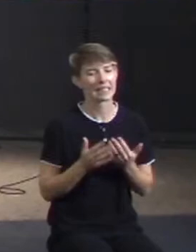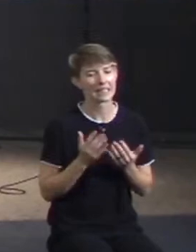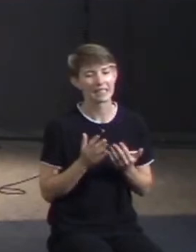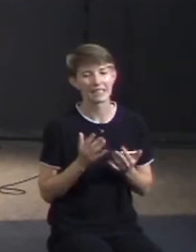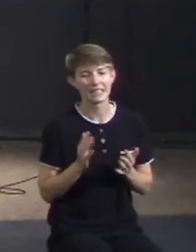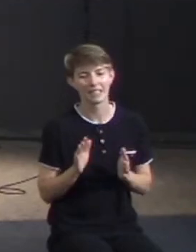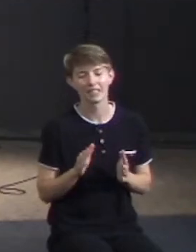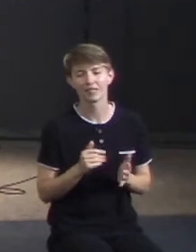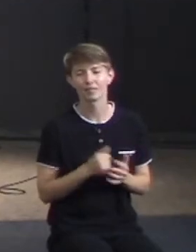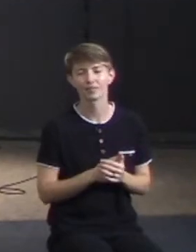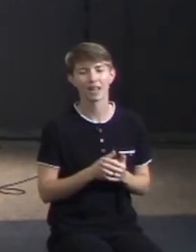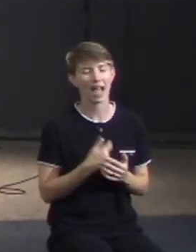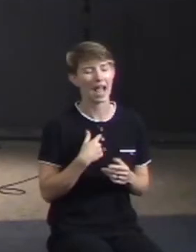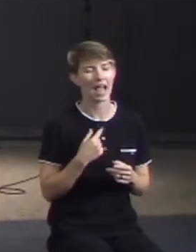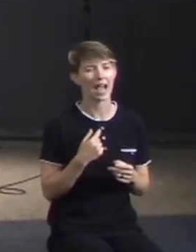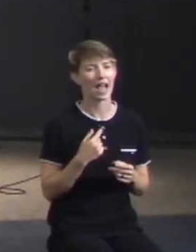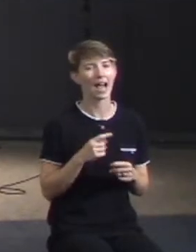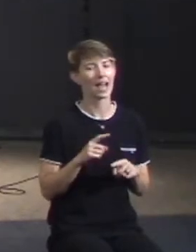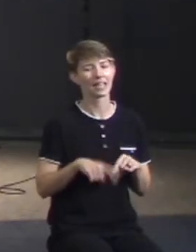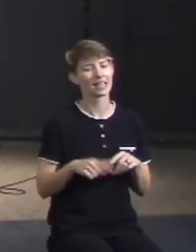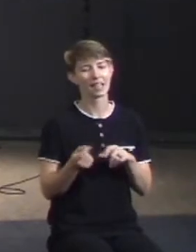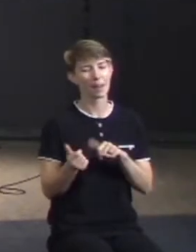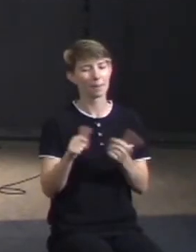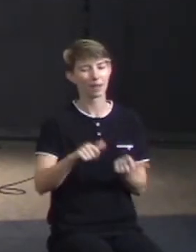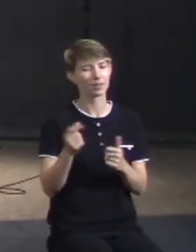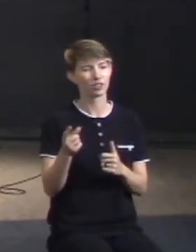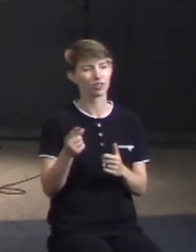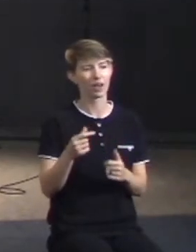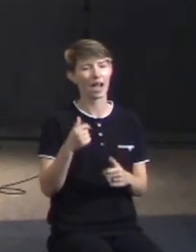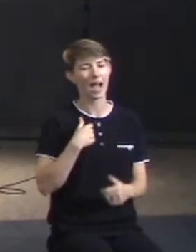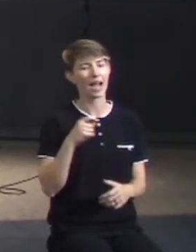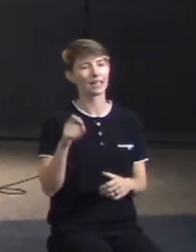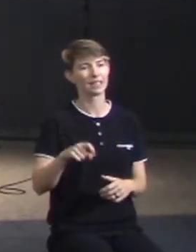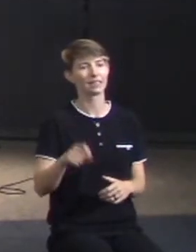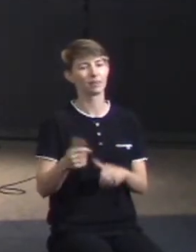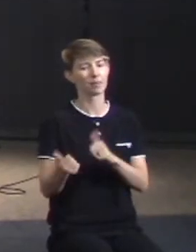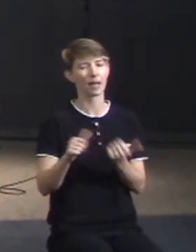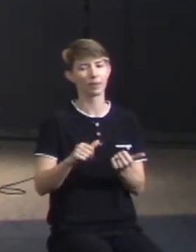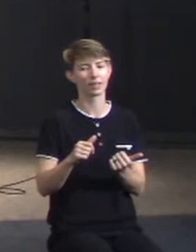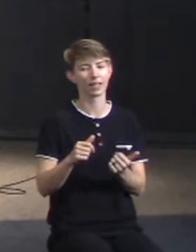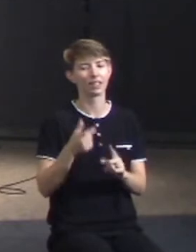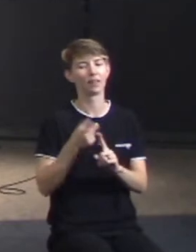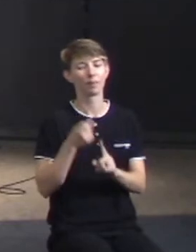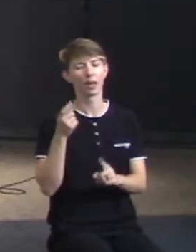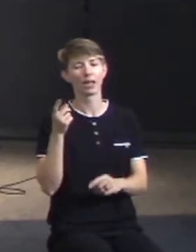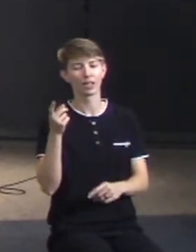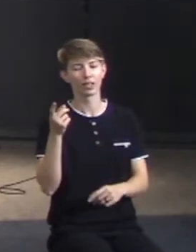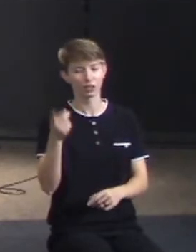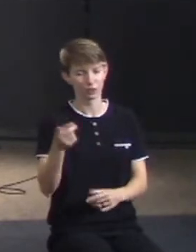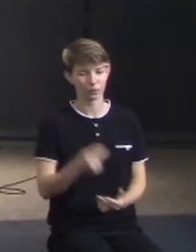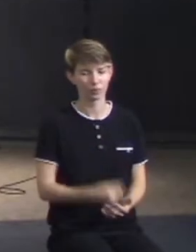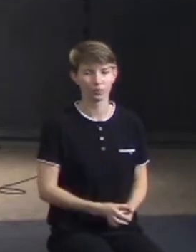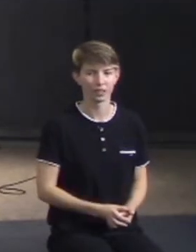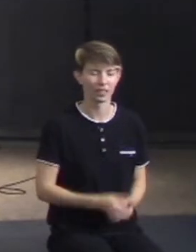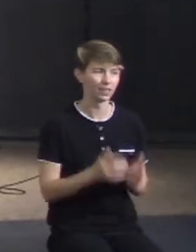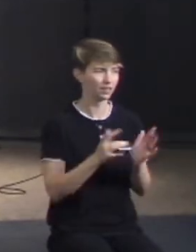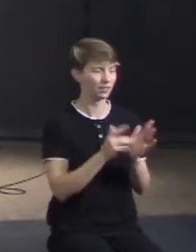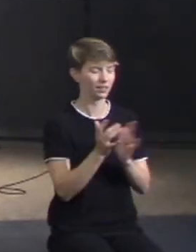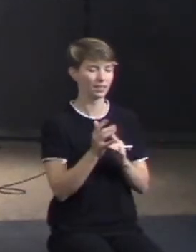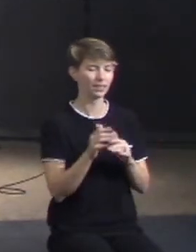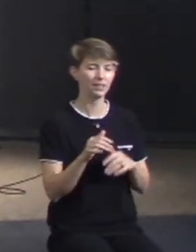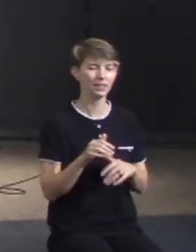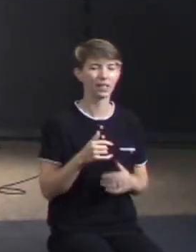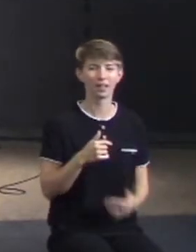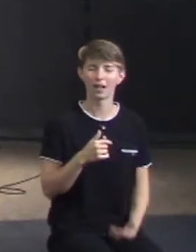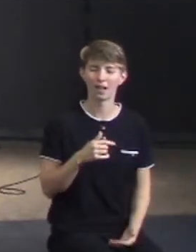easy. I can't baptize you. I need to be baptized by you. And Jesus is like, I'll forget all that, man. I'm here for the